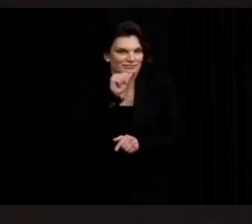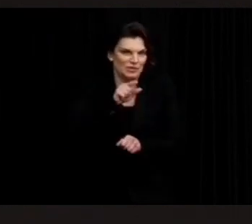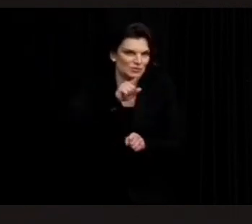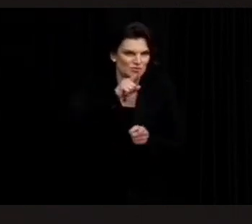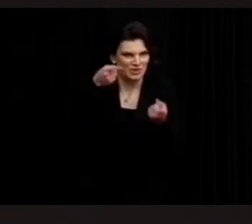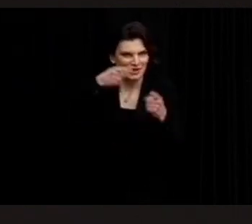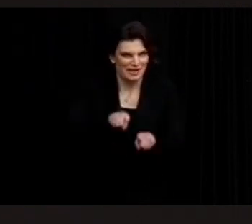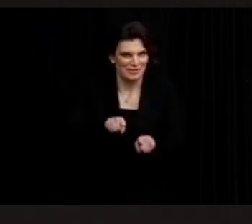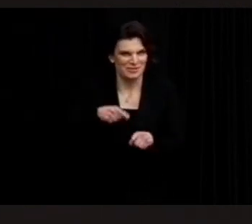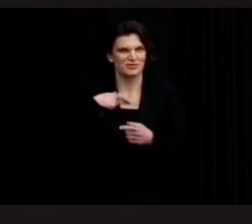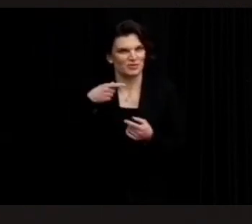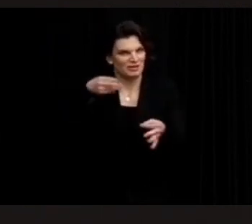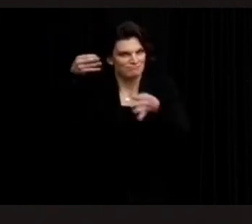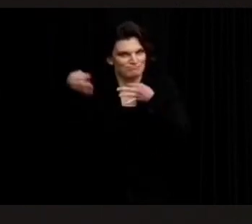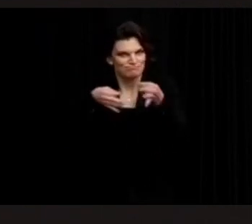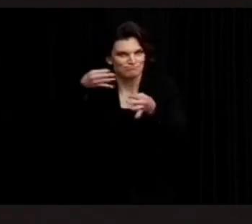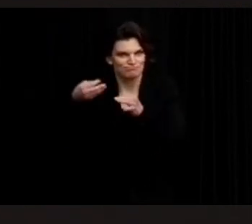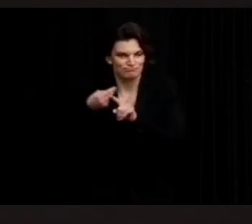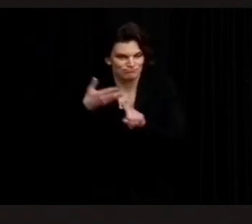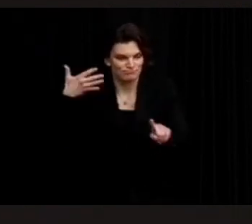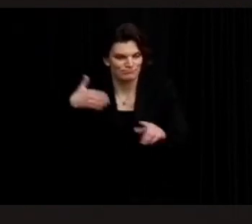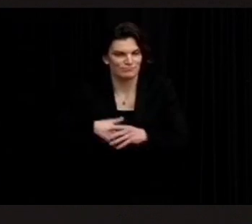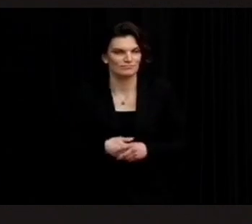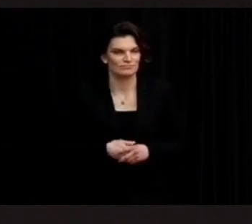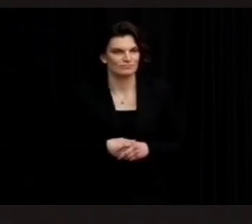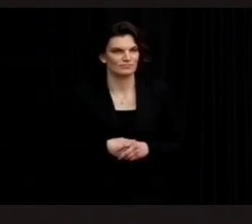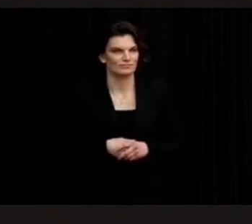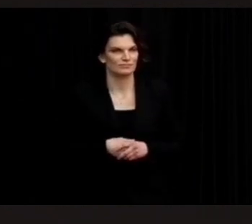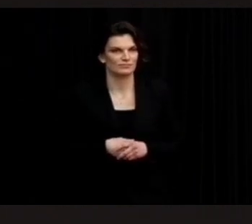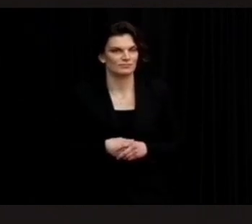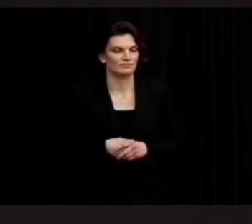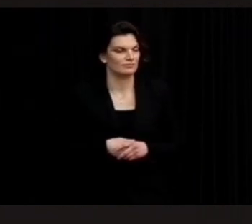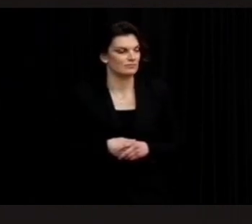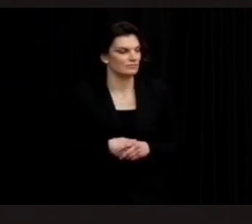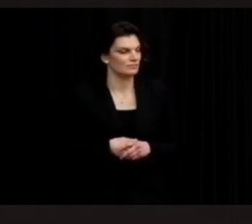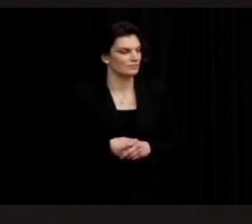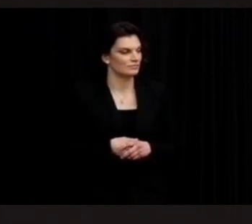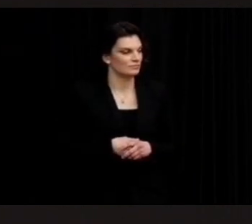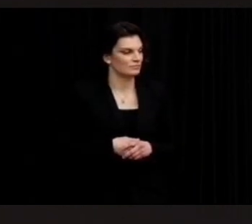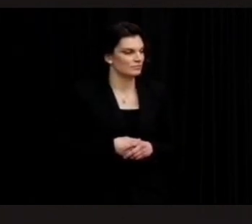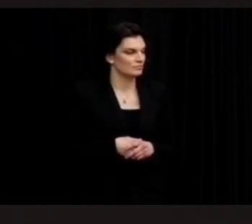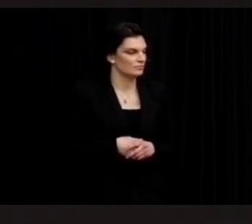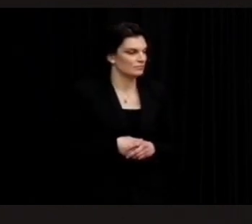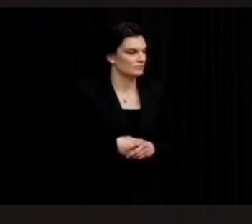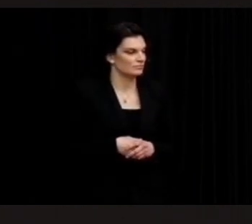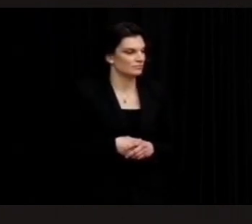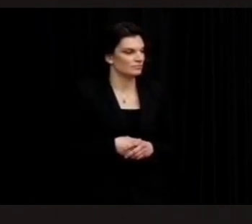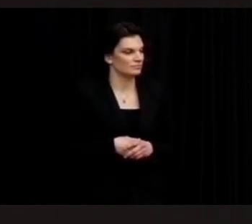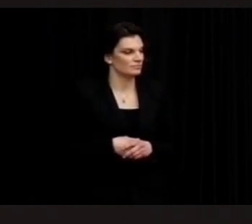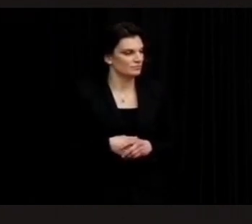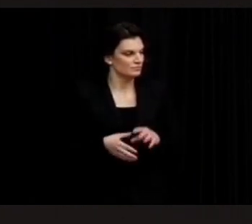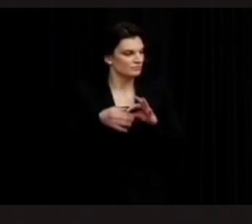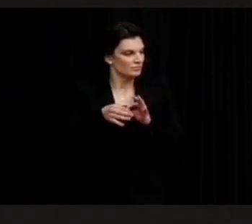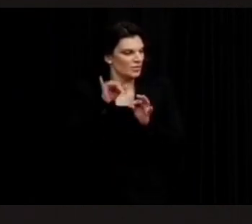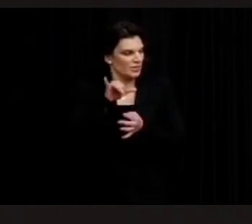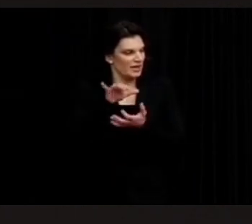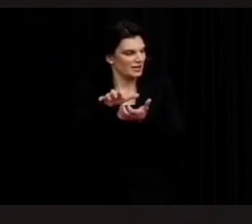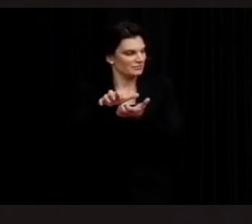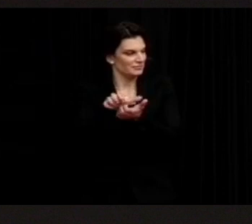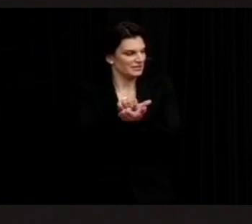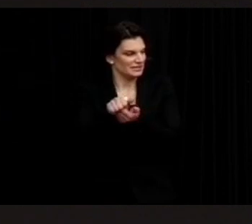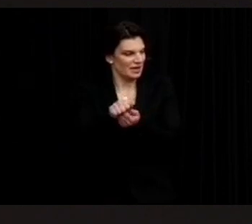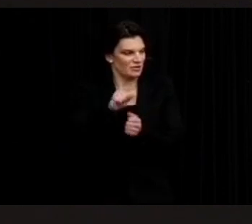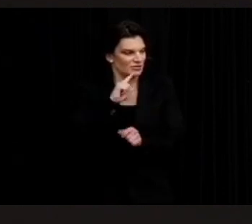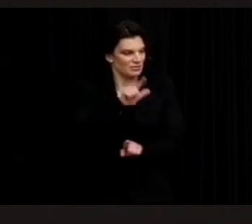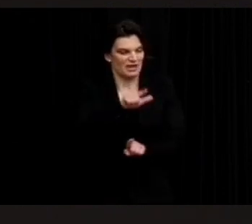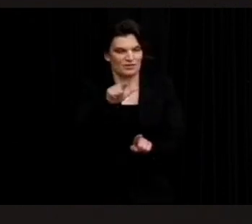of that event, we also implemented the landlord damage claim request. So what we do now is